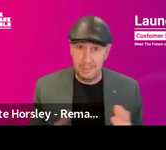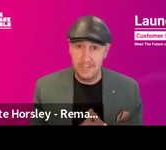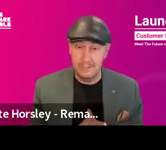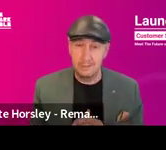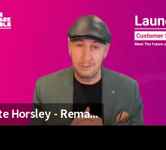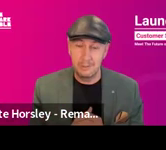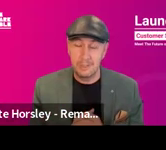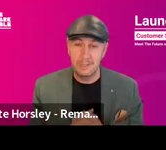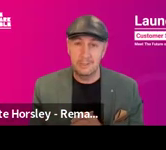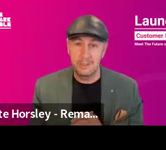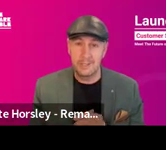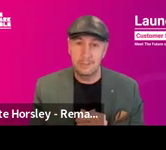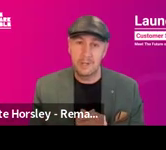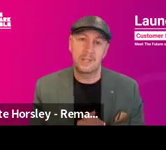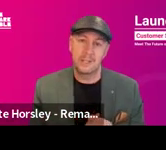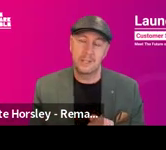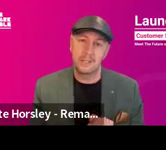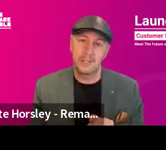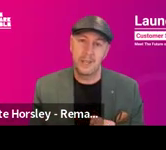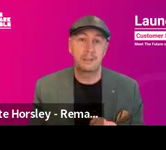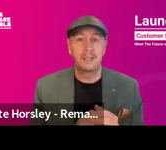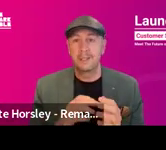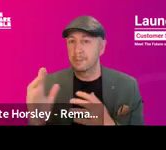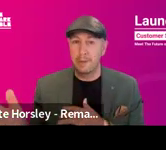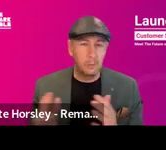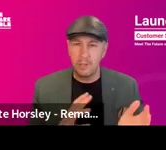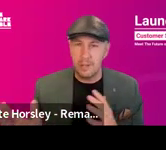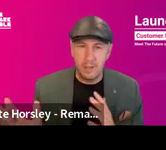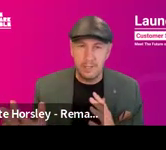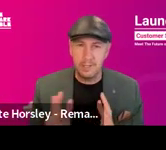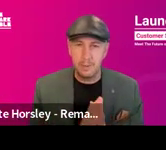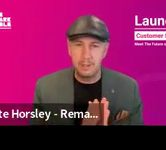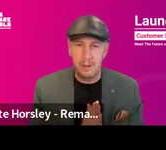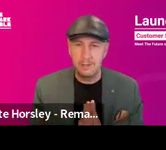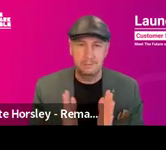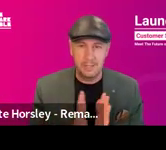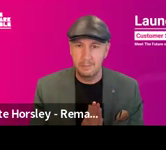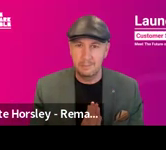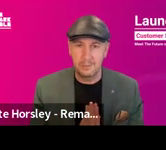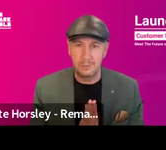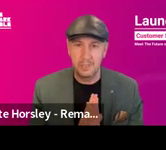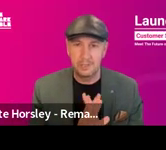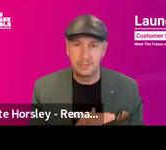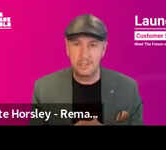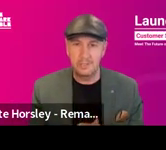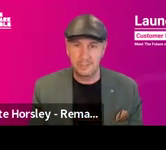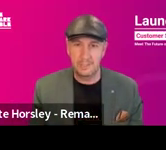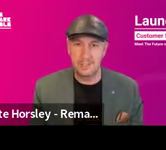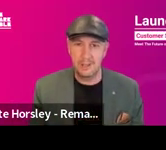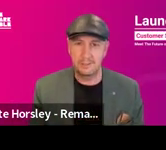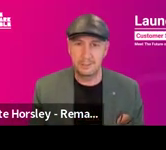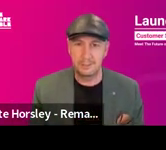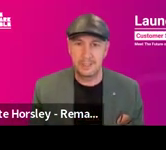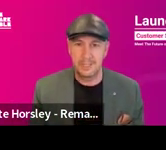everyone to this presentation today. Depending on what time it is where you are, good morning, good evening,